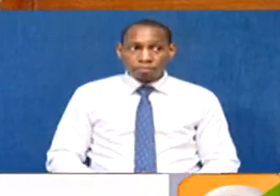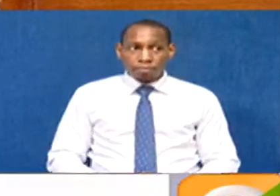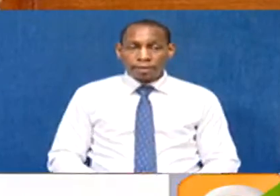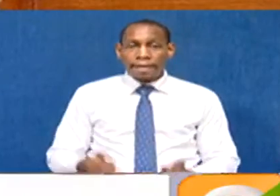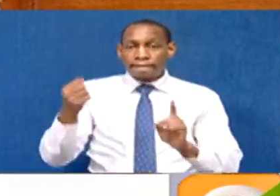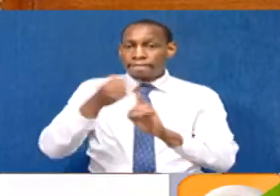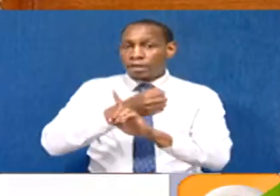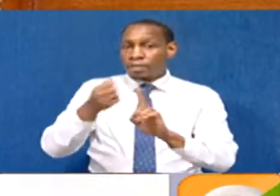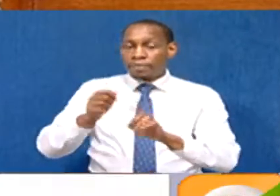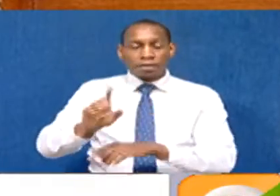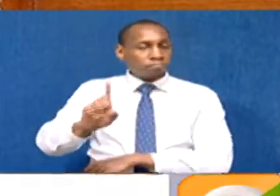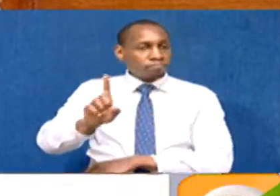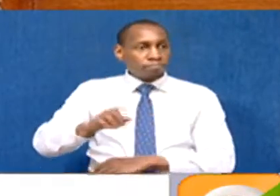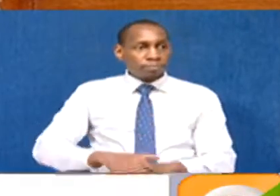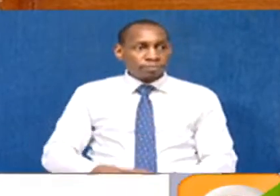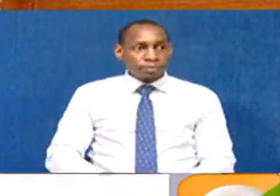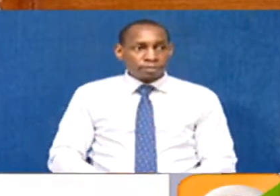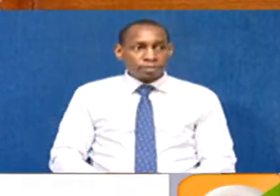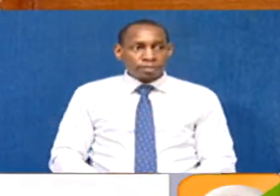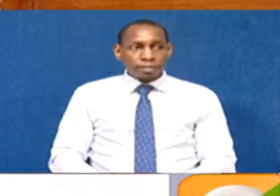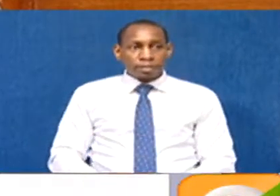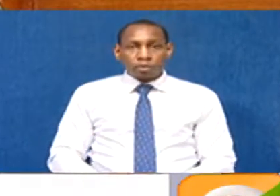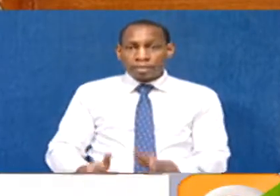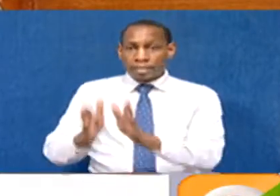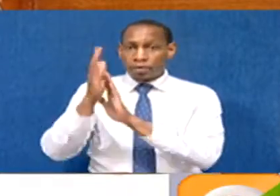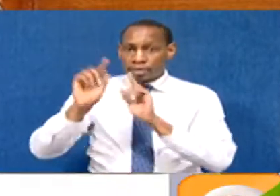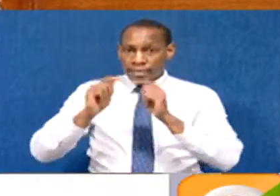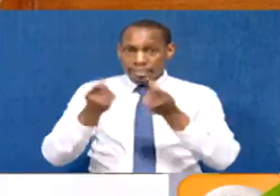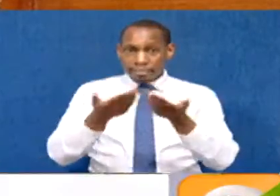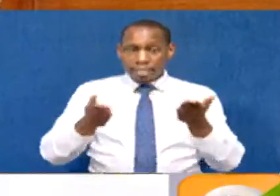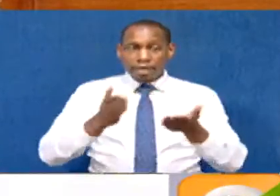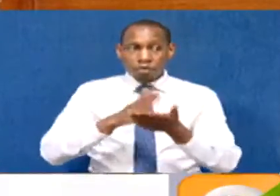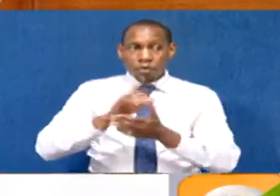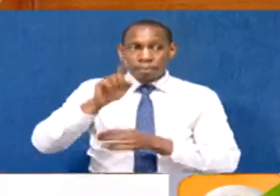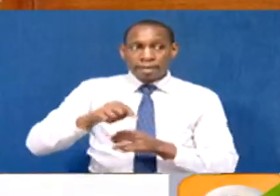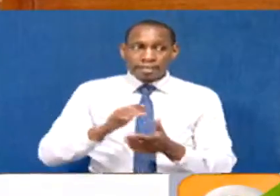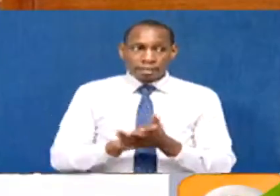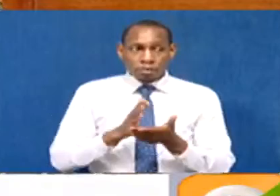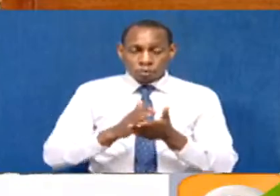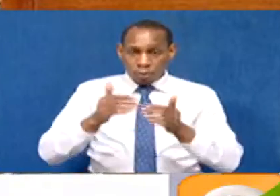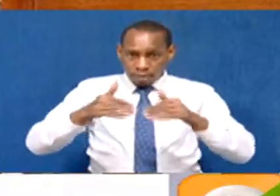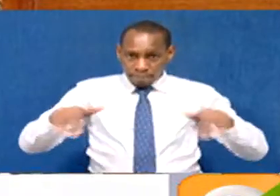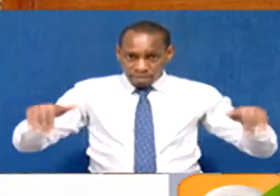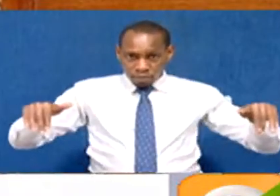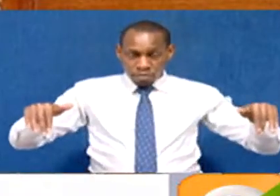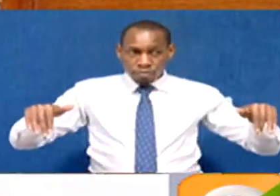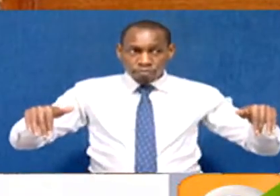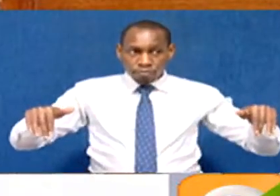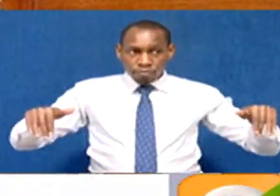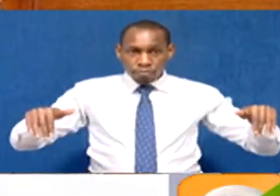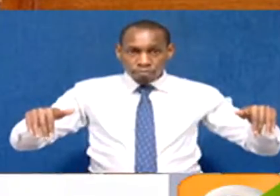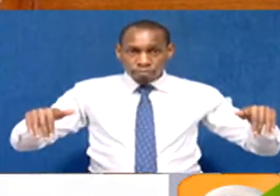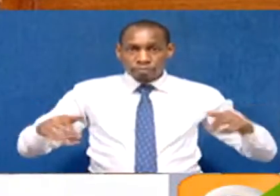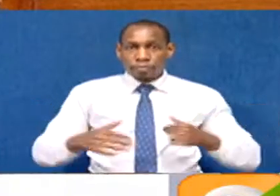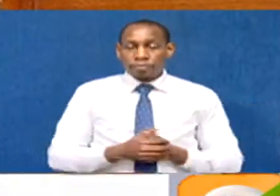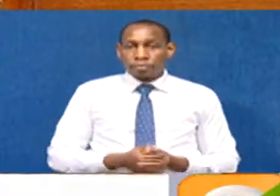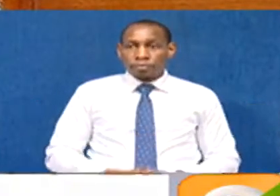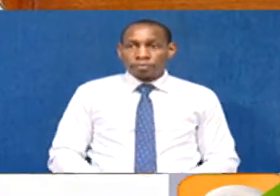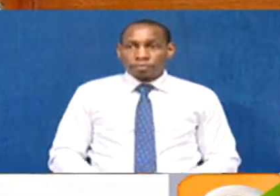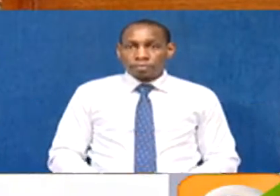be no violence. And the security teams must not take sides. They must be the